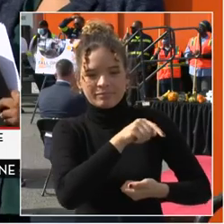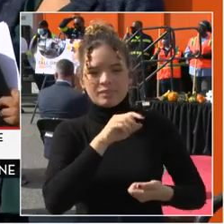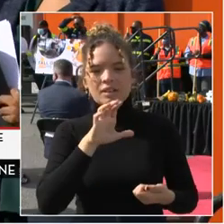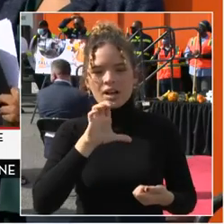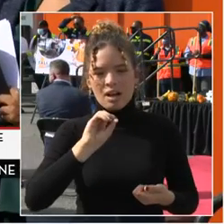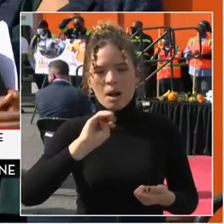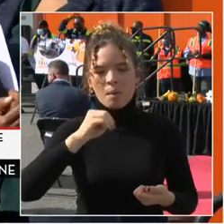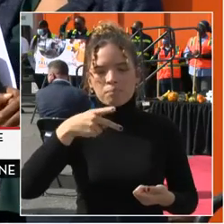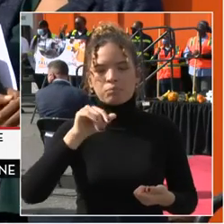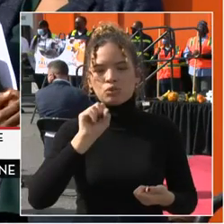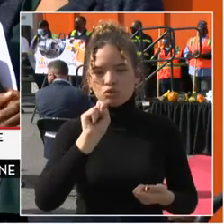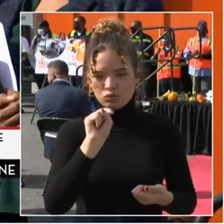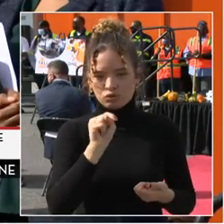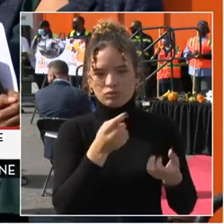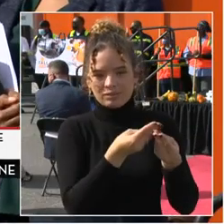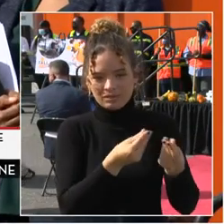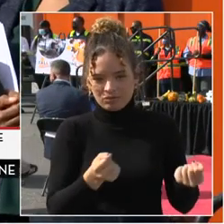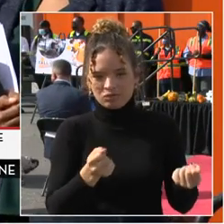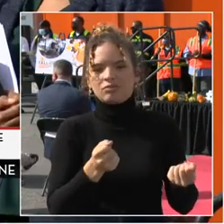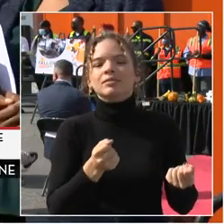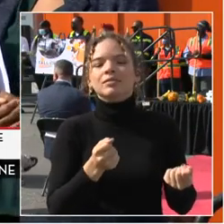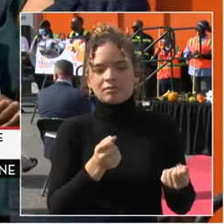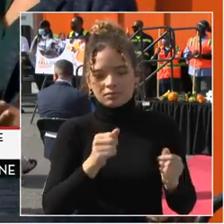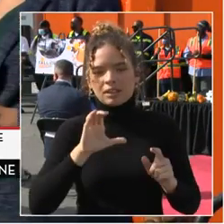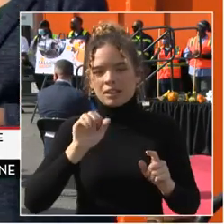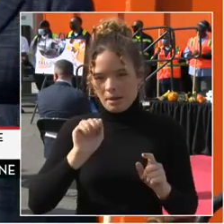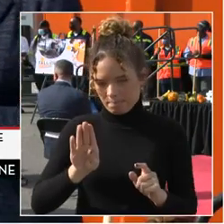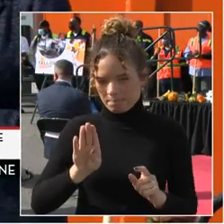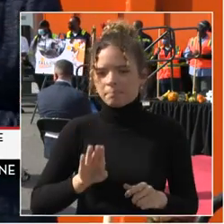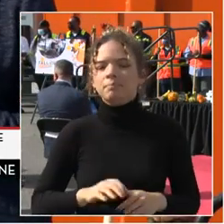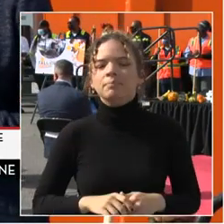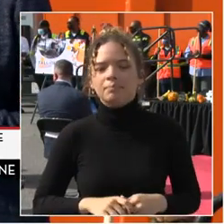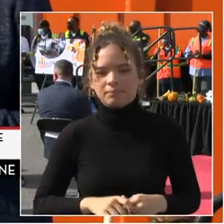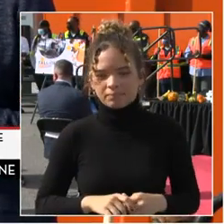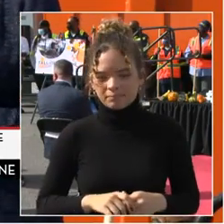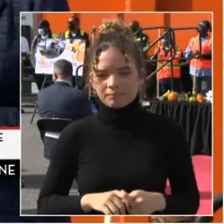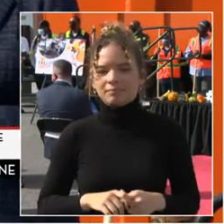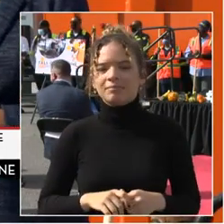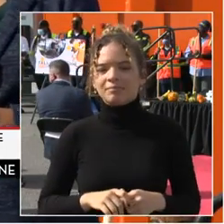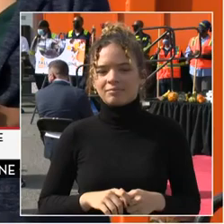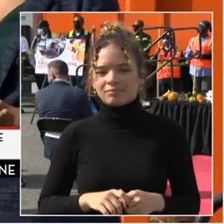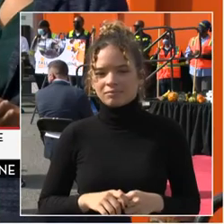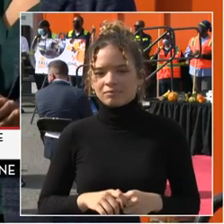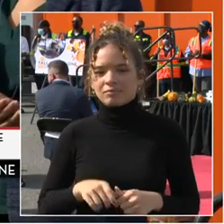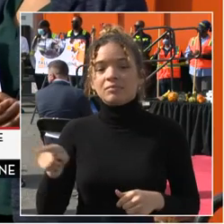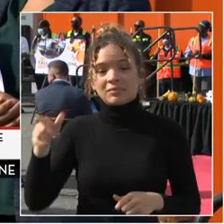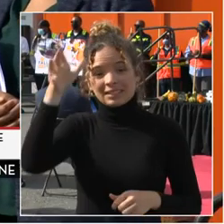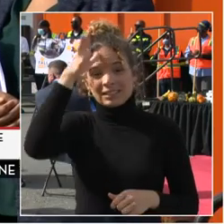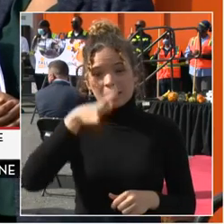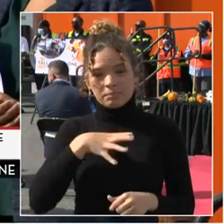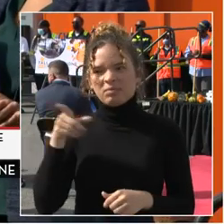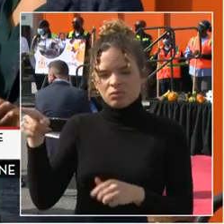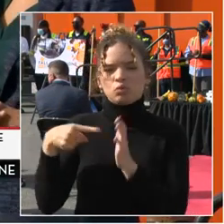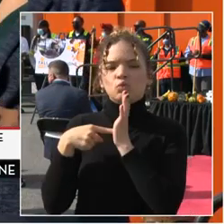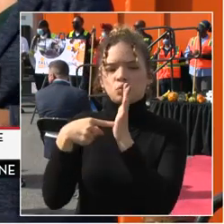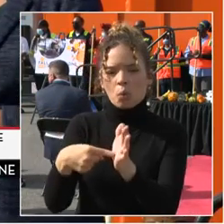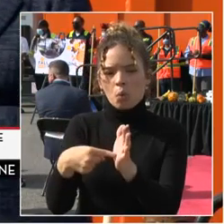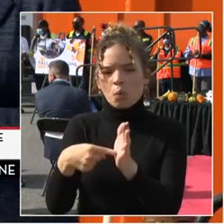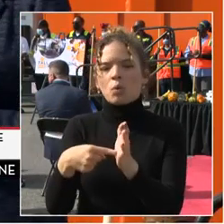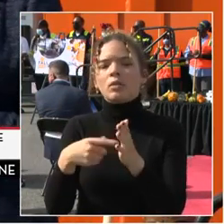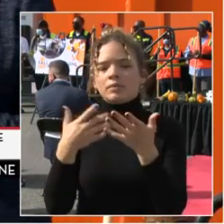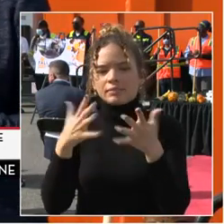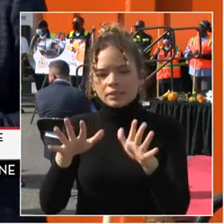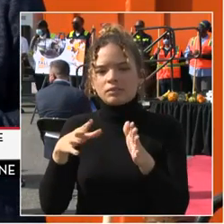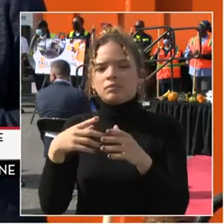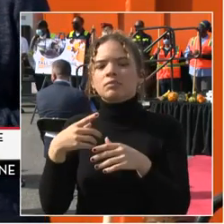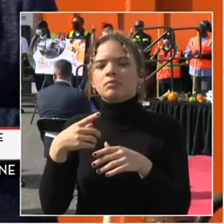there in the corner. He's got some examples of jack-o'-lanterns that he's carved, and he's able to tell you how to turn